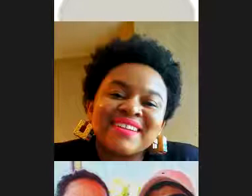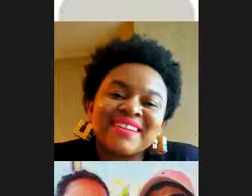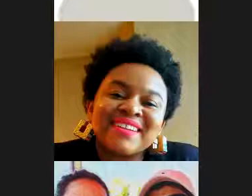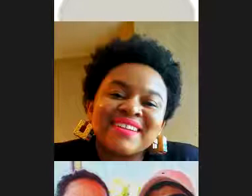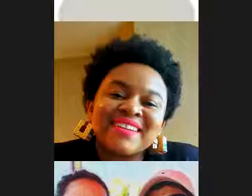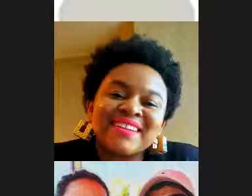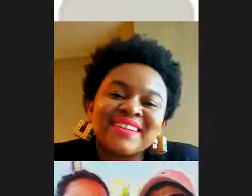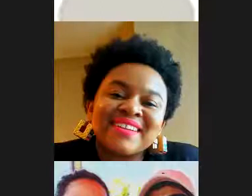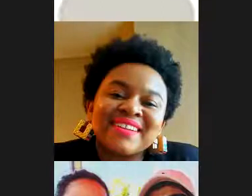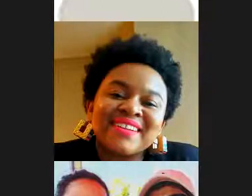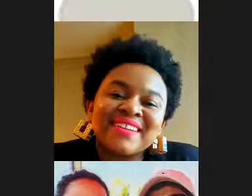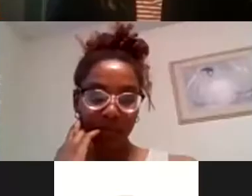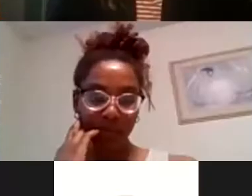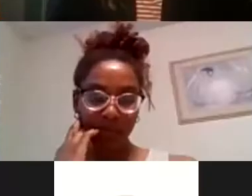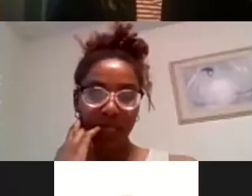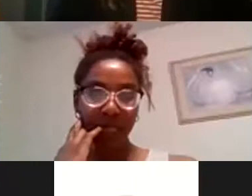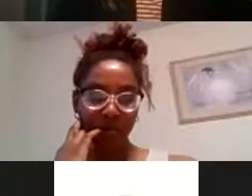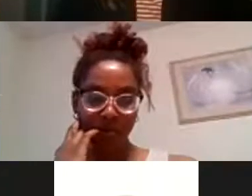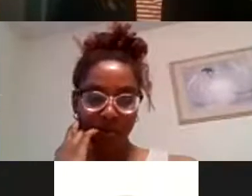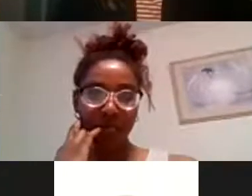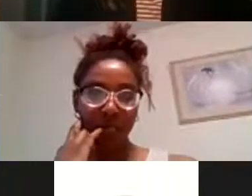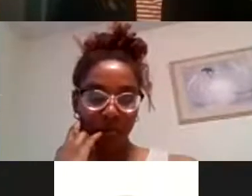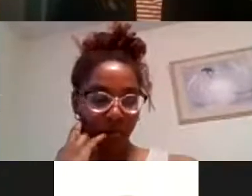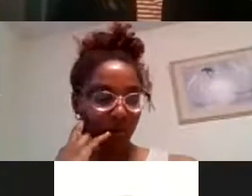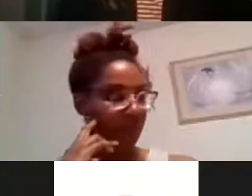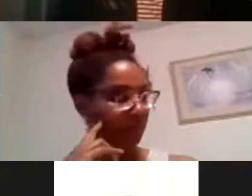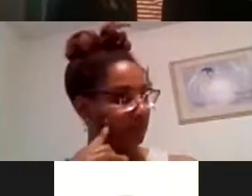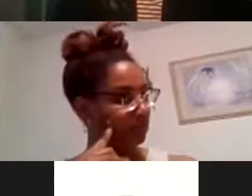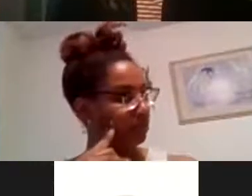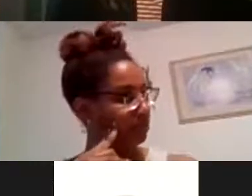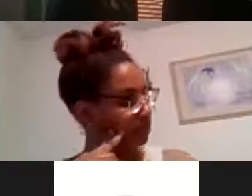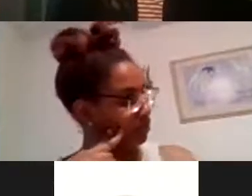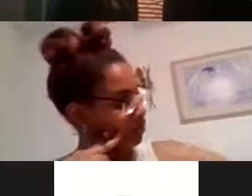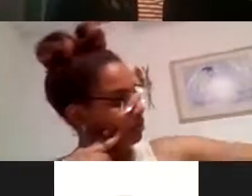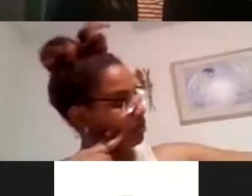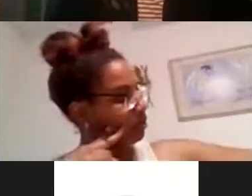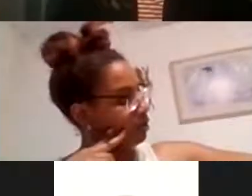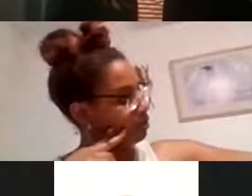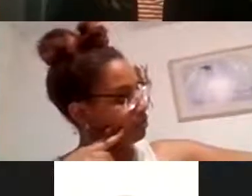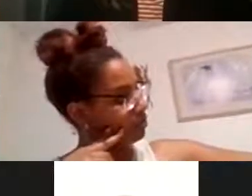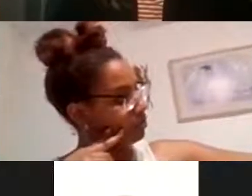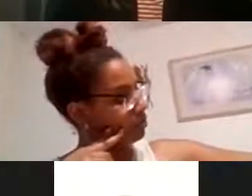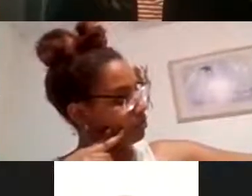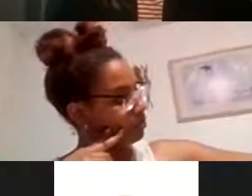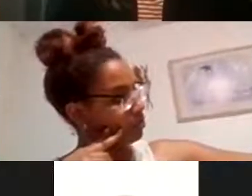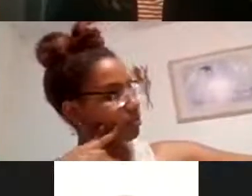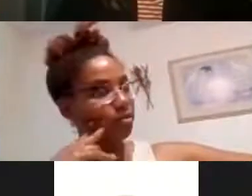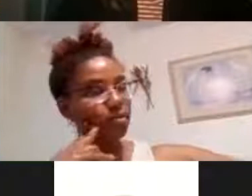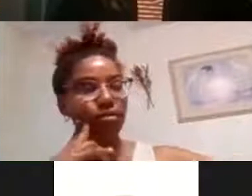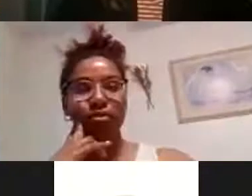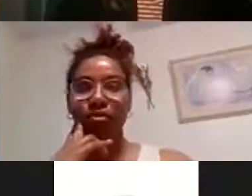the space to breathe if a few people sometimes volunteer. If you don't want to volunteer, you don't have to volunteer. And also just want to say before we